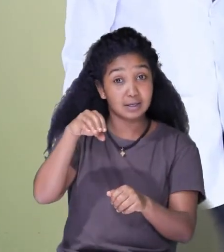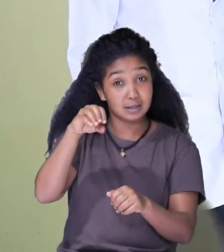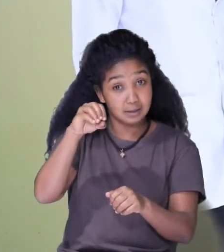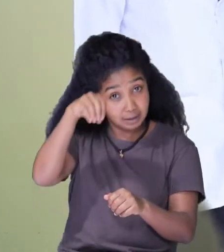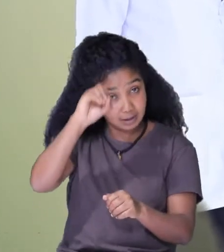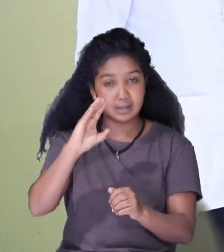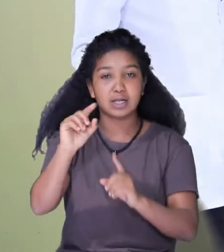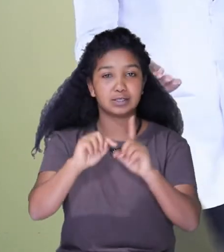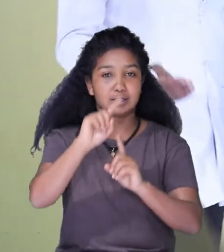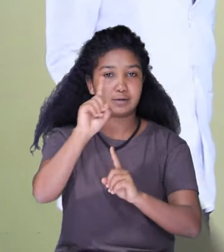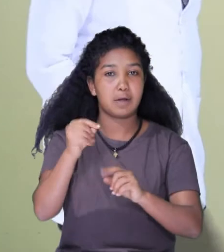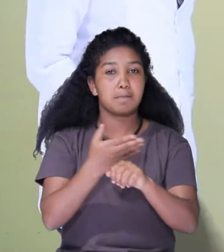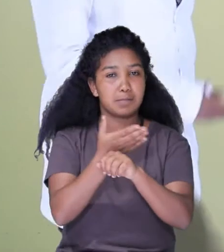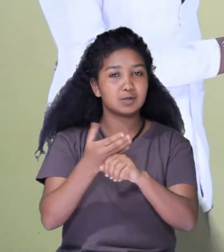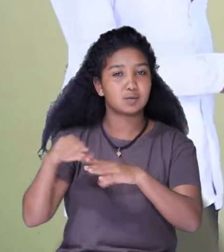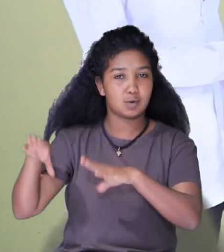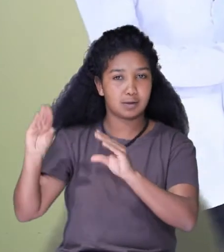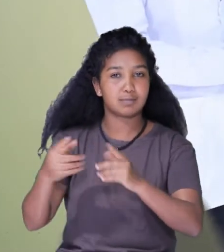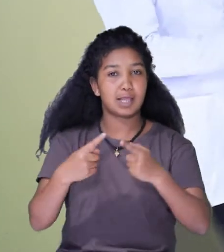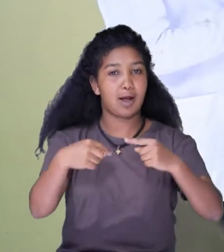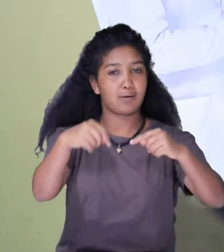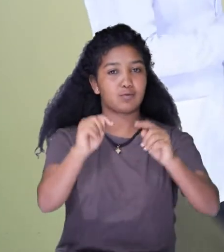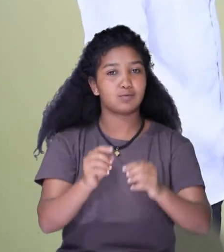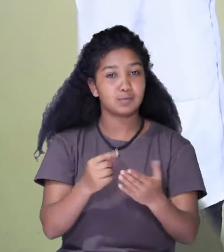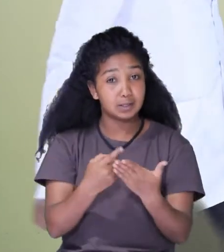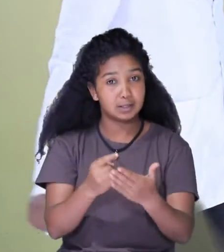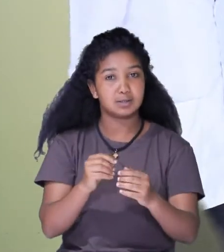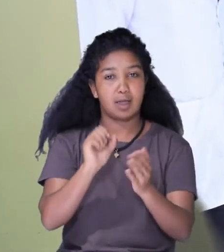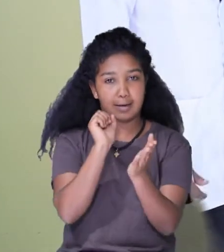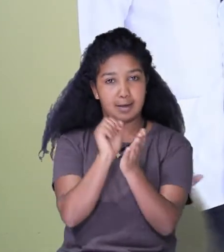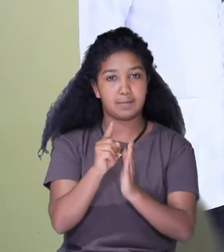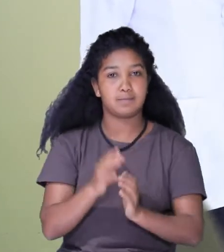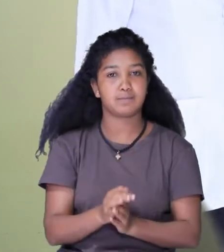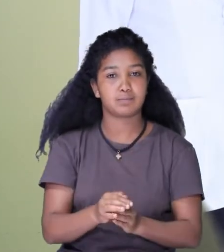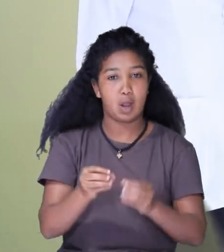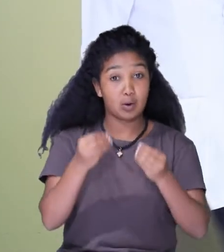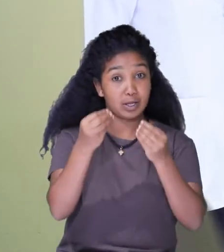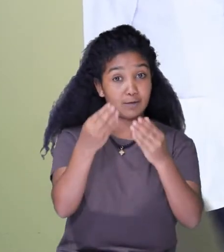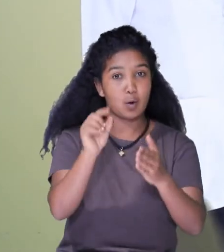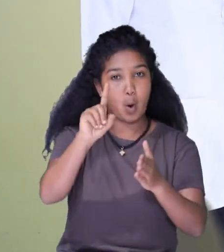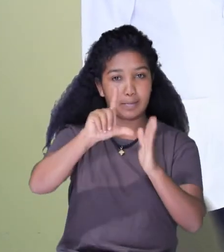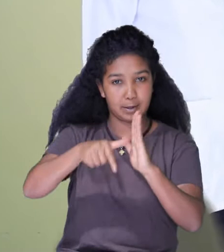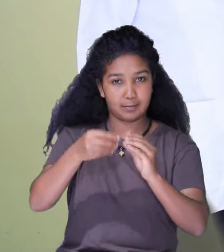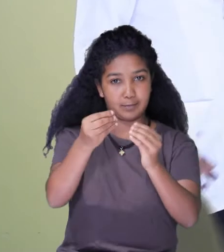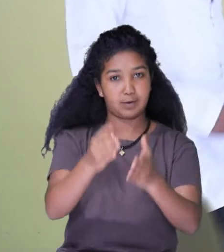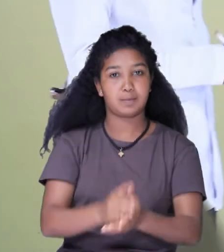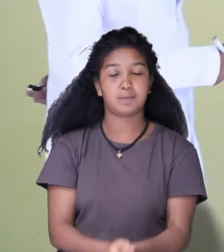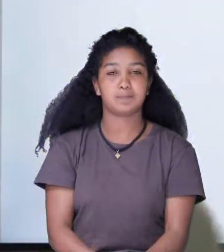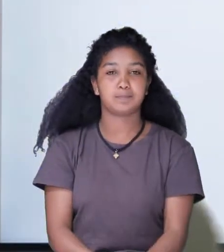Celsius? Please, students, try to this example. I will give you 1 minute.